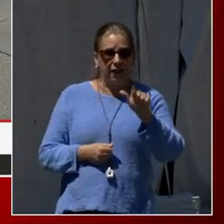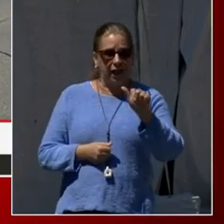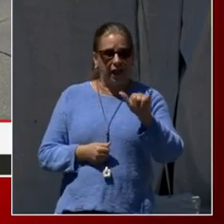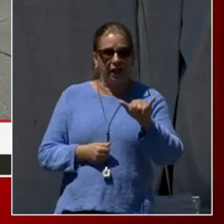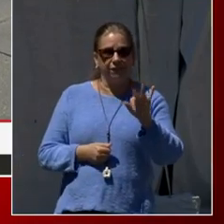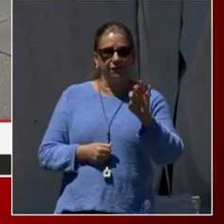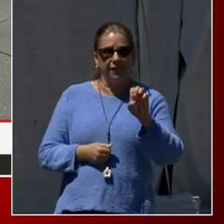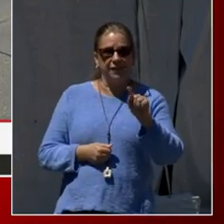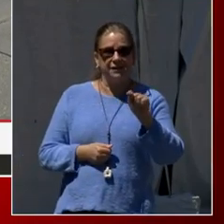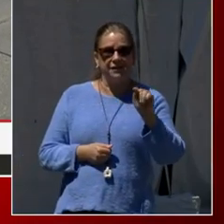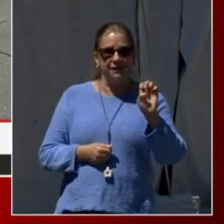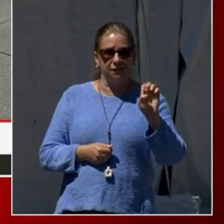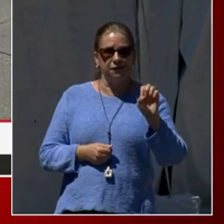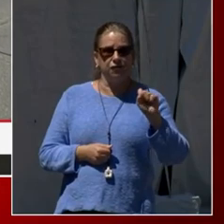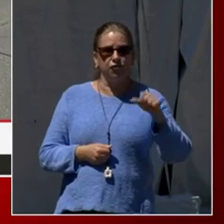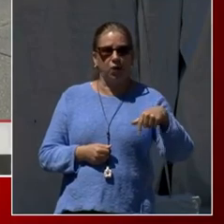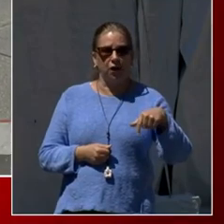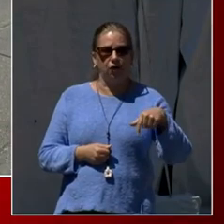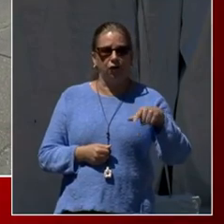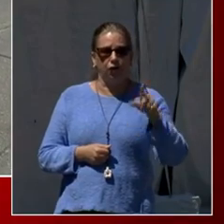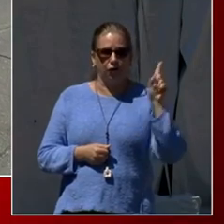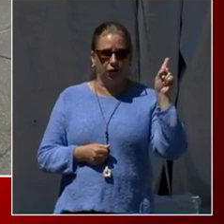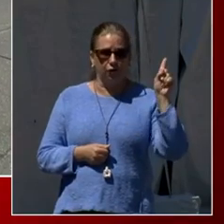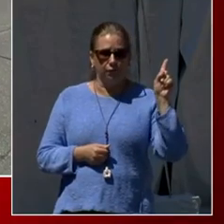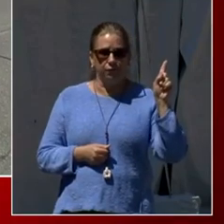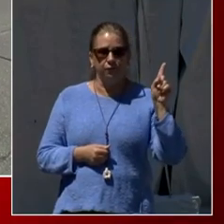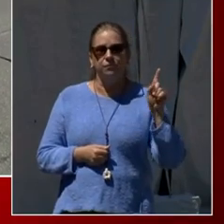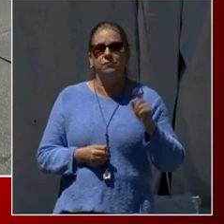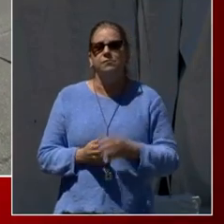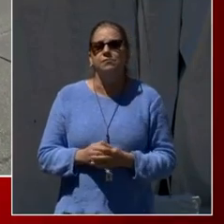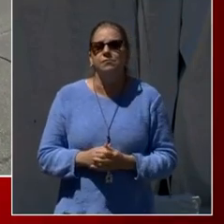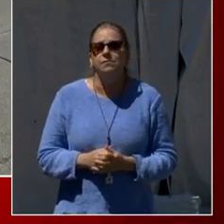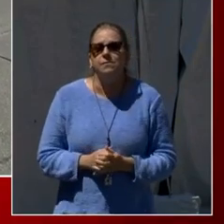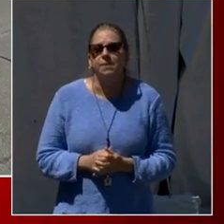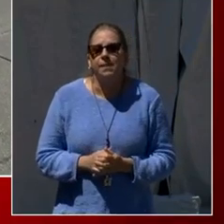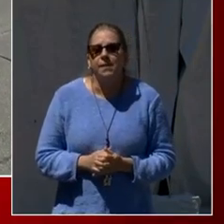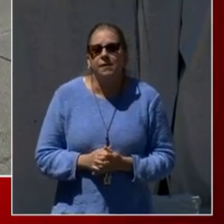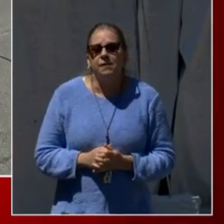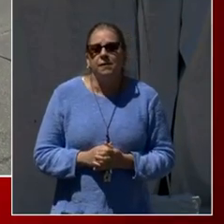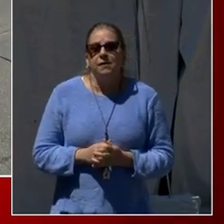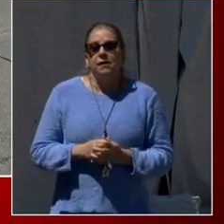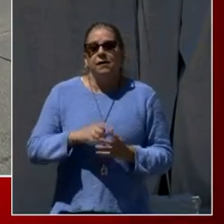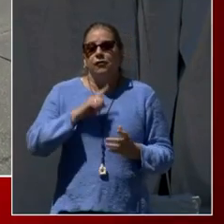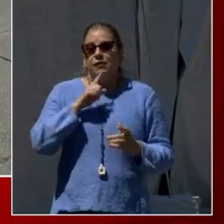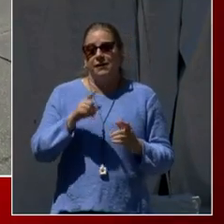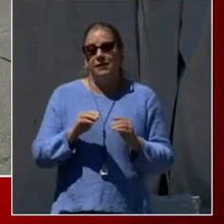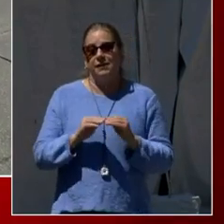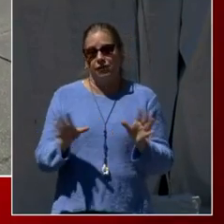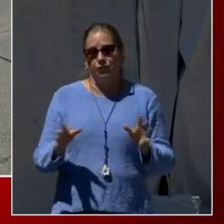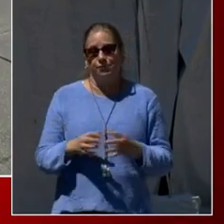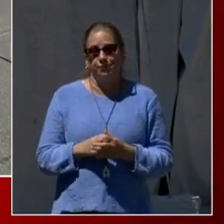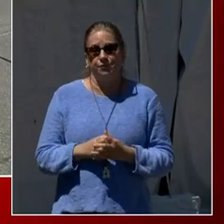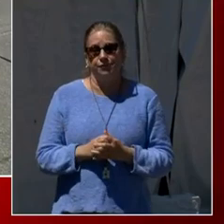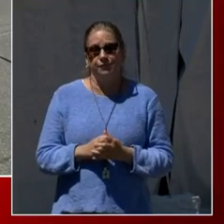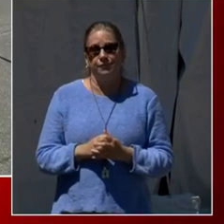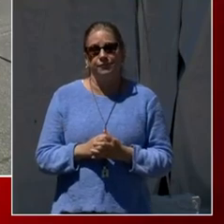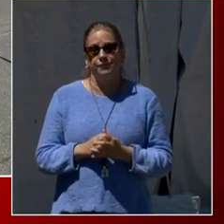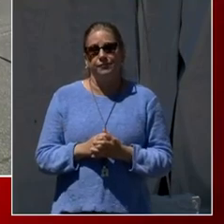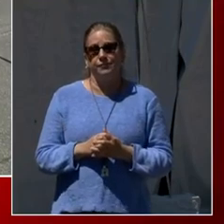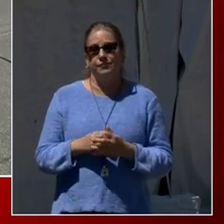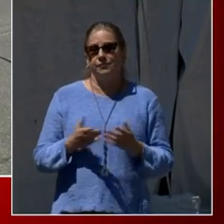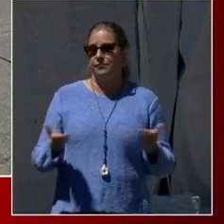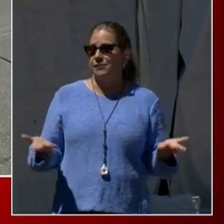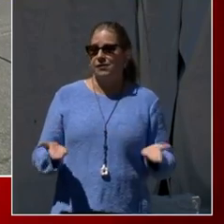very clear about something. As the nation's capital, we are frequent hosts to First Amendment demonstrations, and